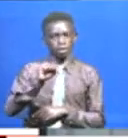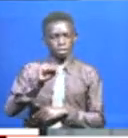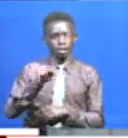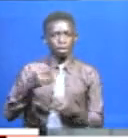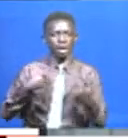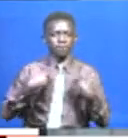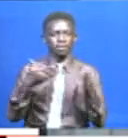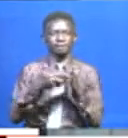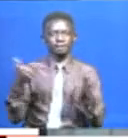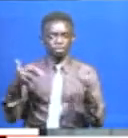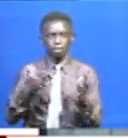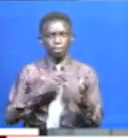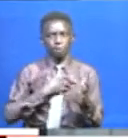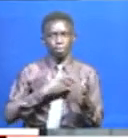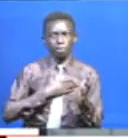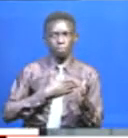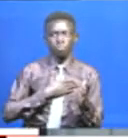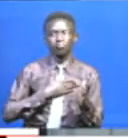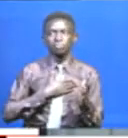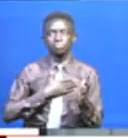rejected my